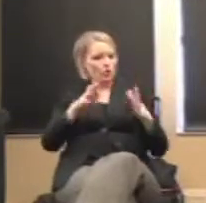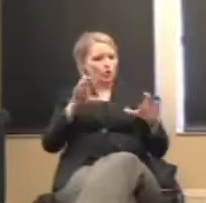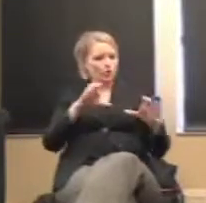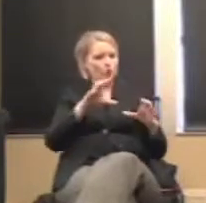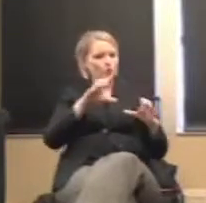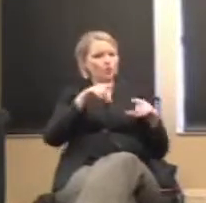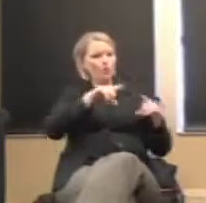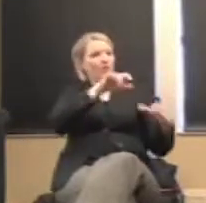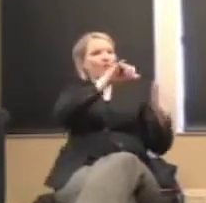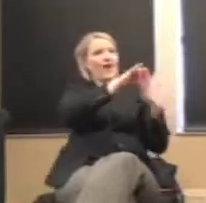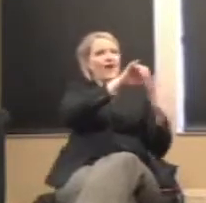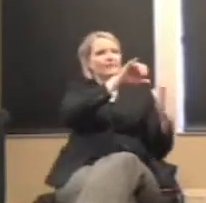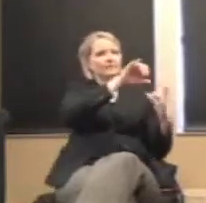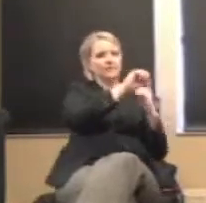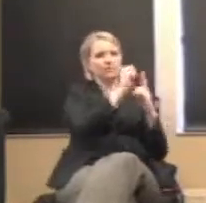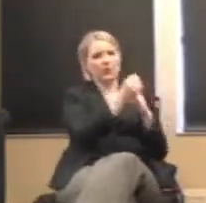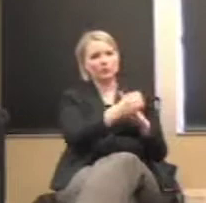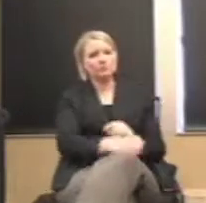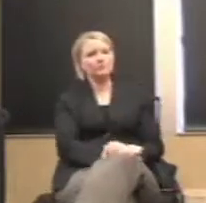situation.